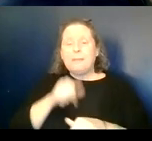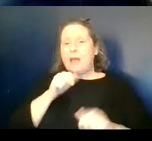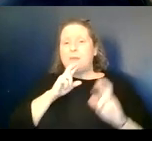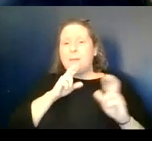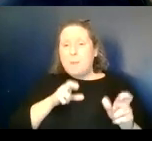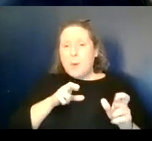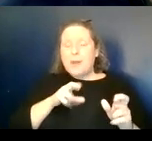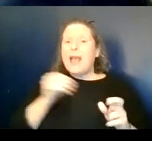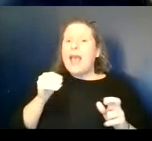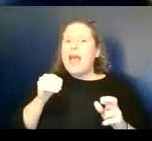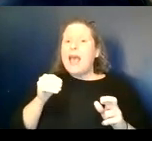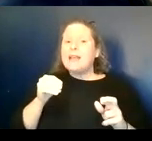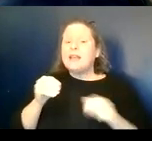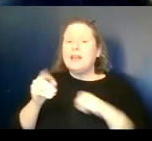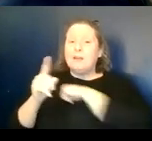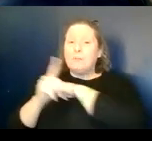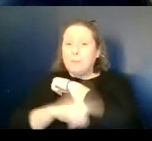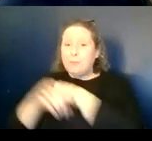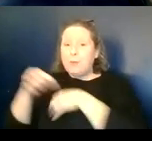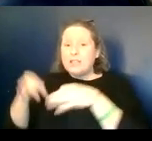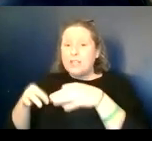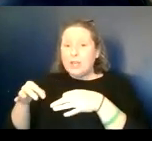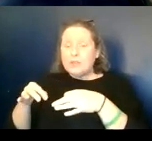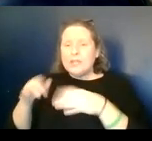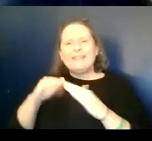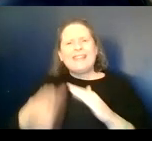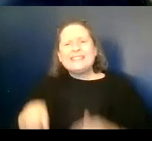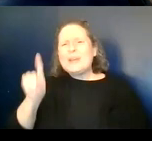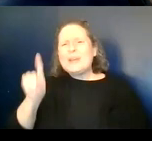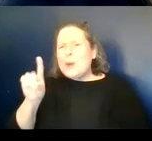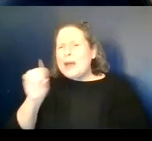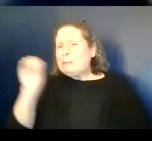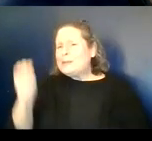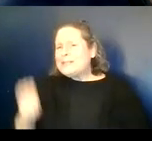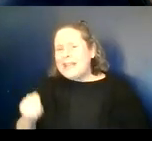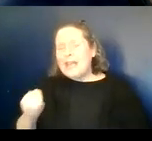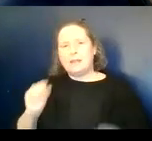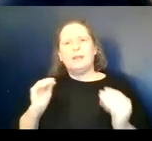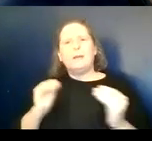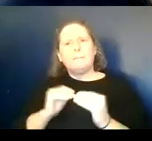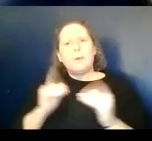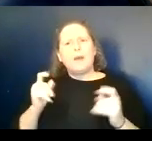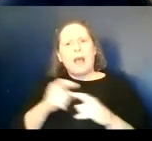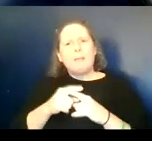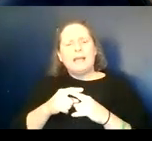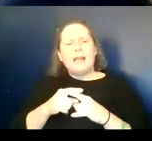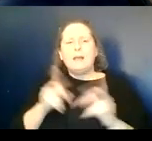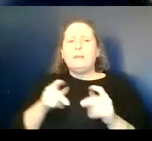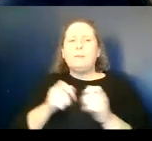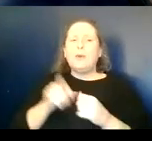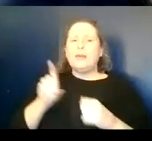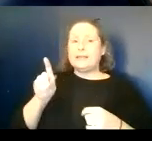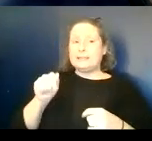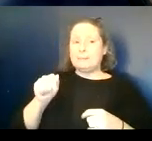rates are less than 1%. So that makes things even more complicated. People with disabilities have